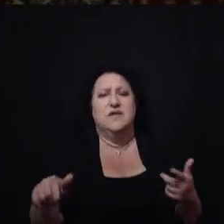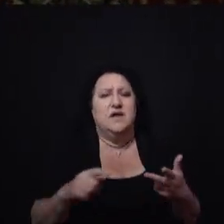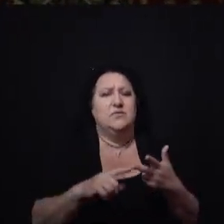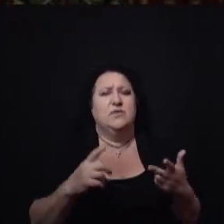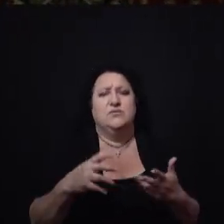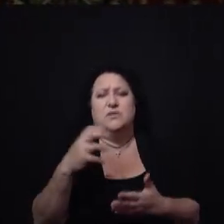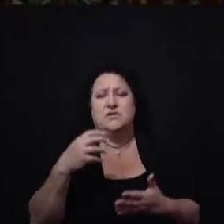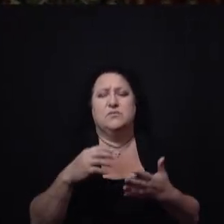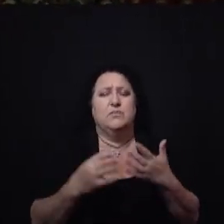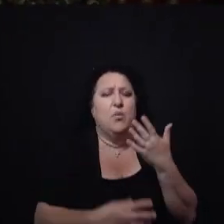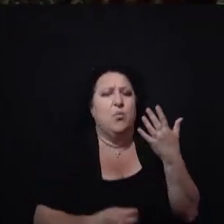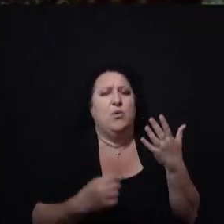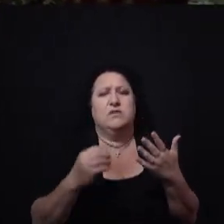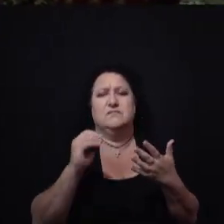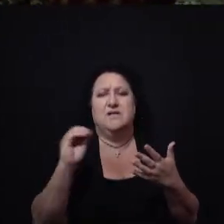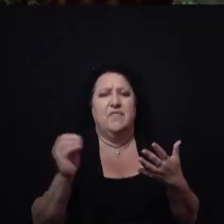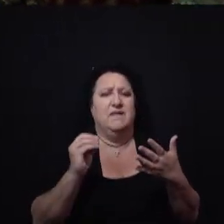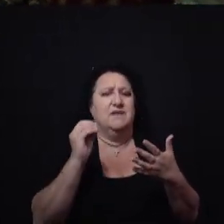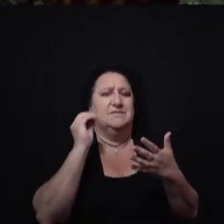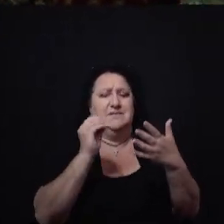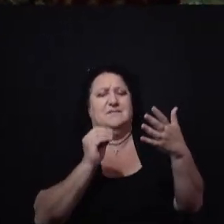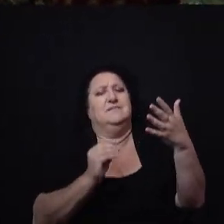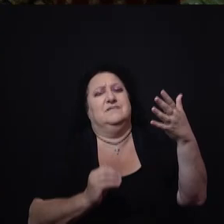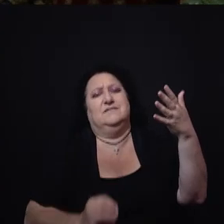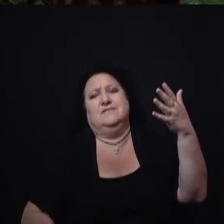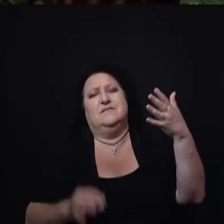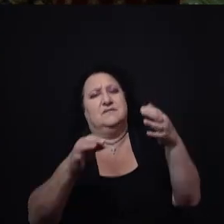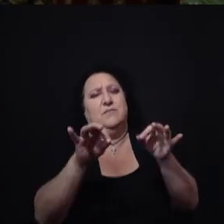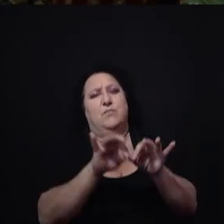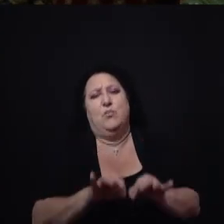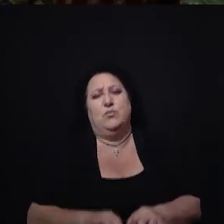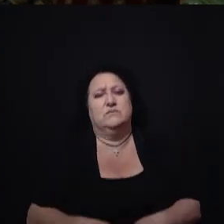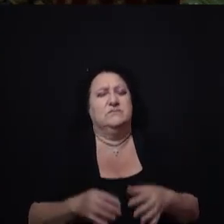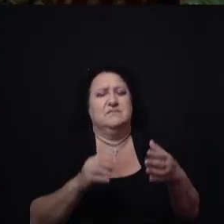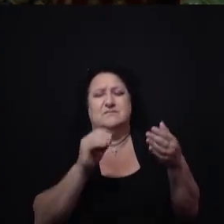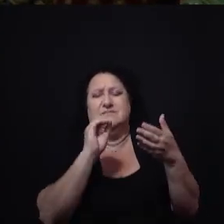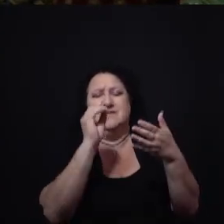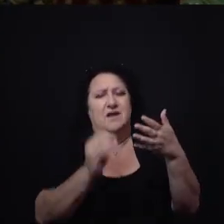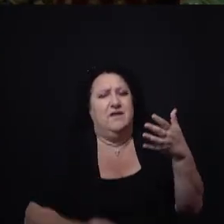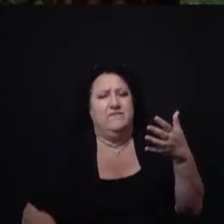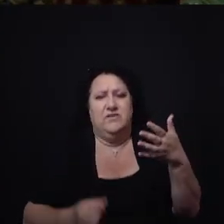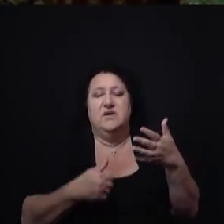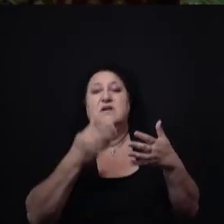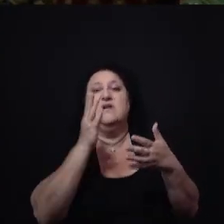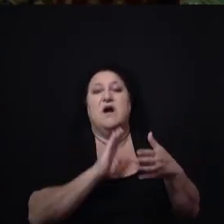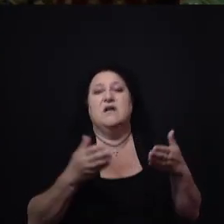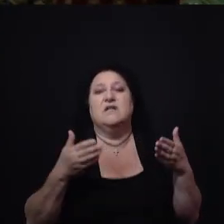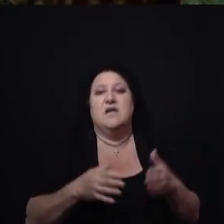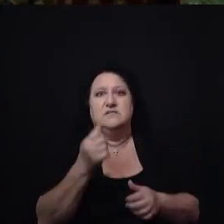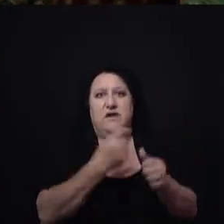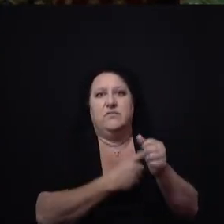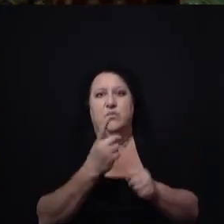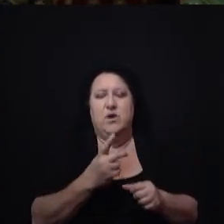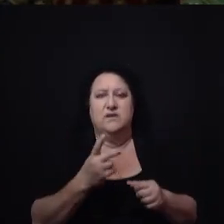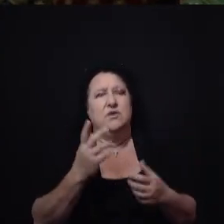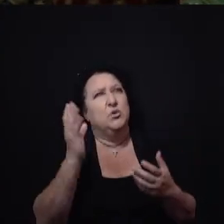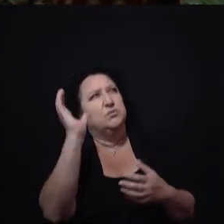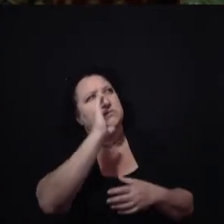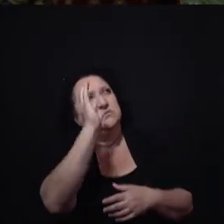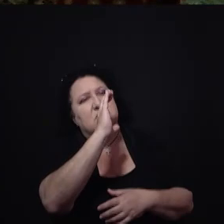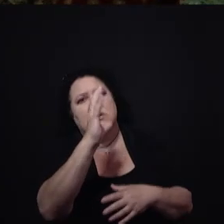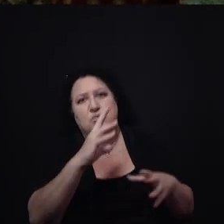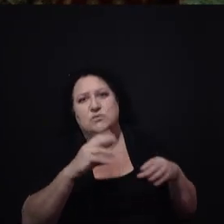poor, none of that. What God has done to equalize and bring everyone in who would seek to receive